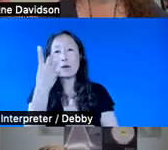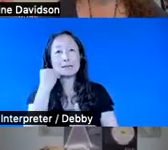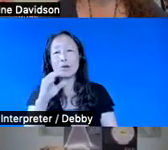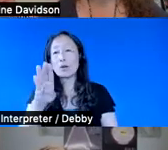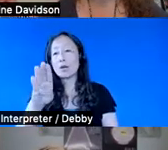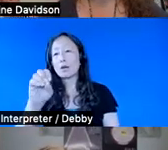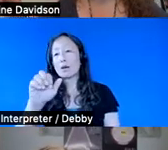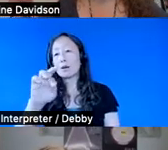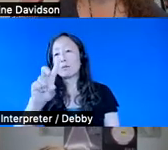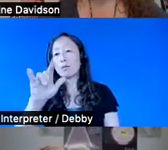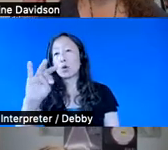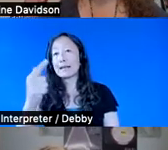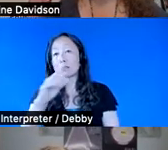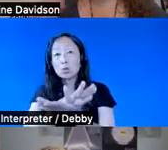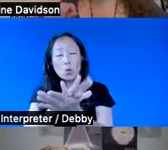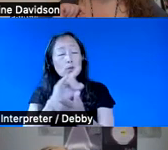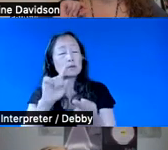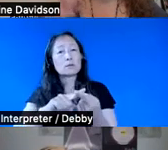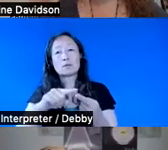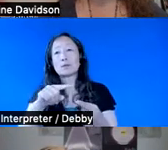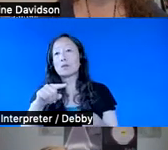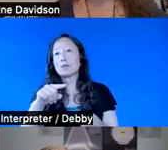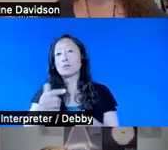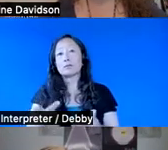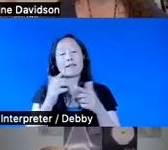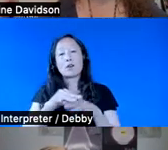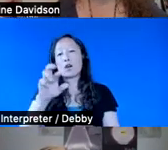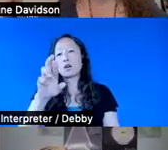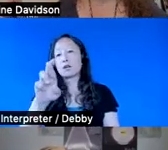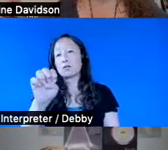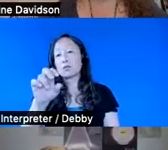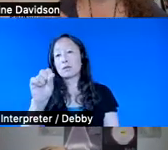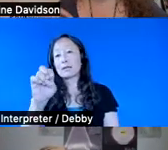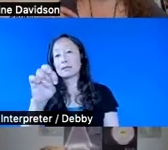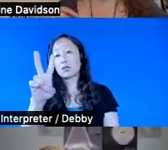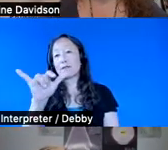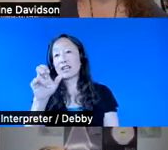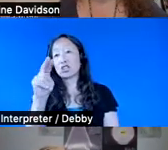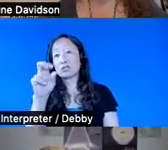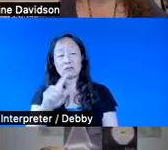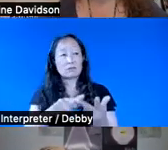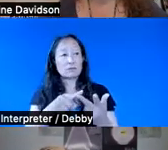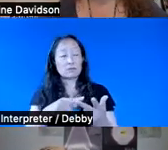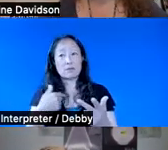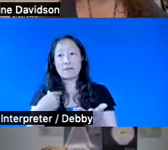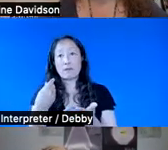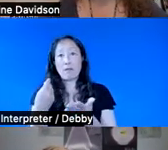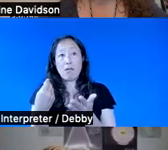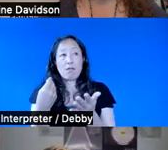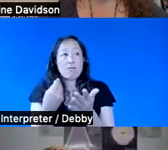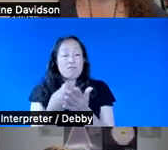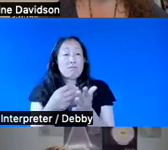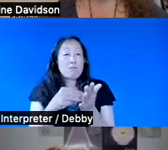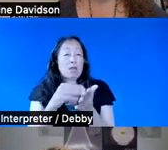on reservations or had millions of dollars allocated to wipe us off the face of the earth,